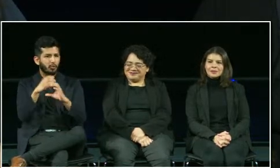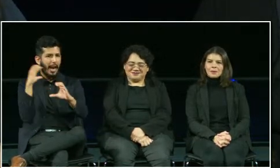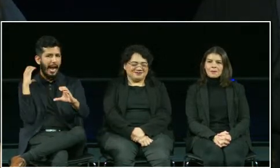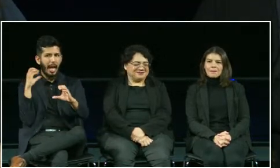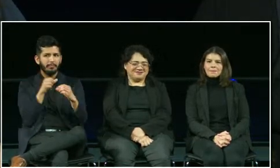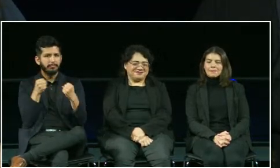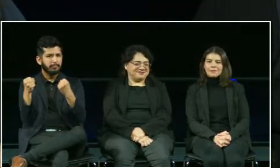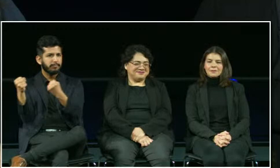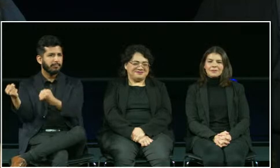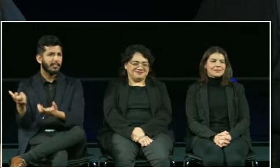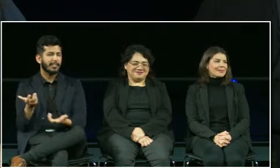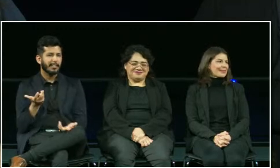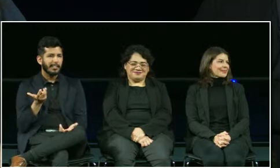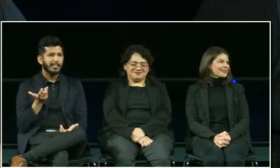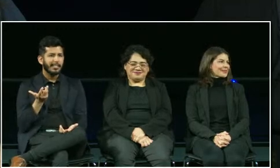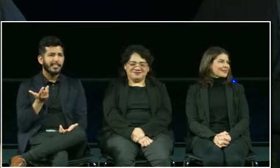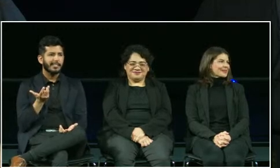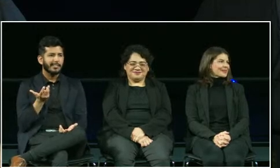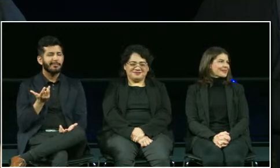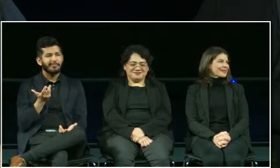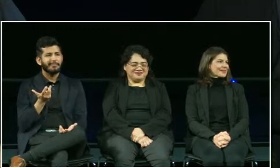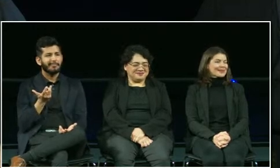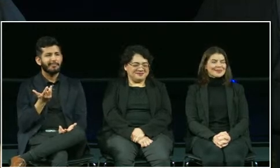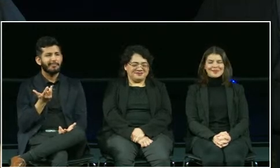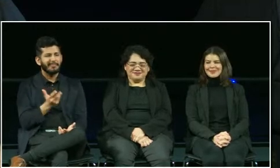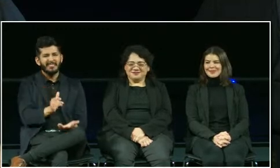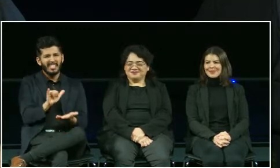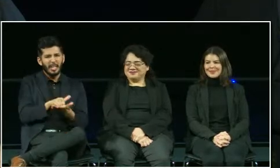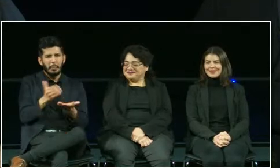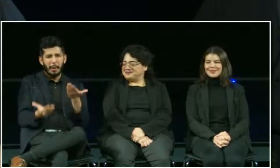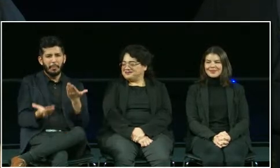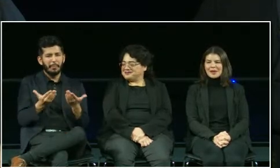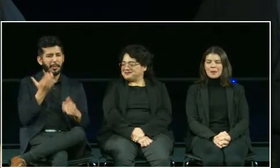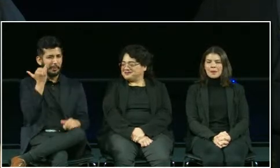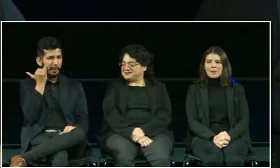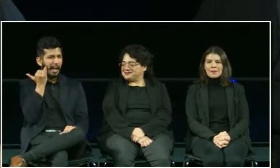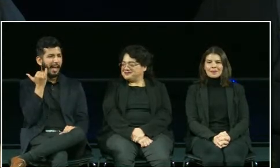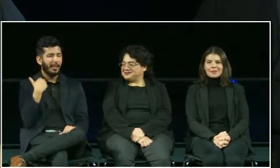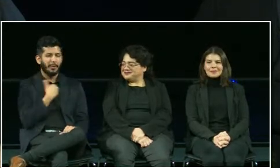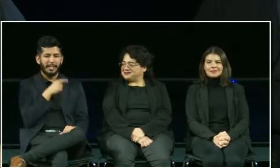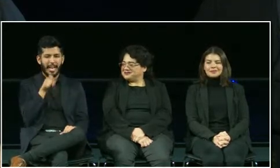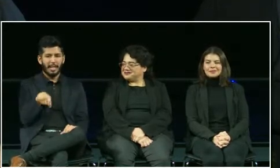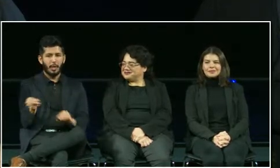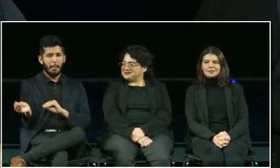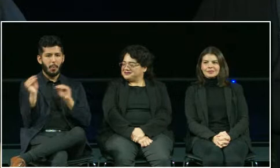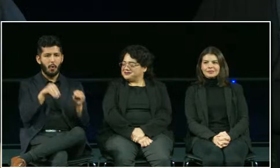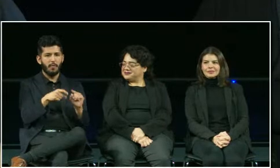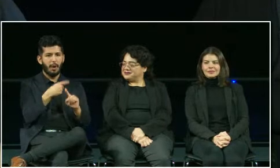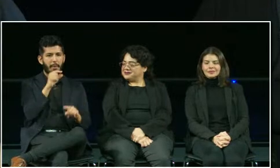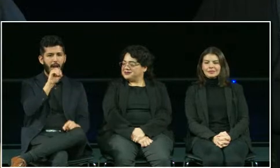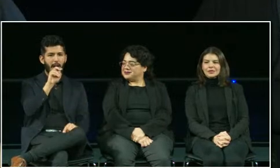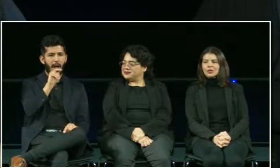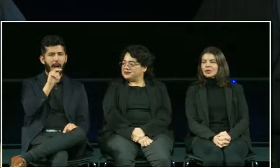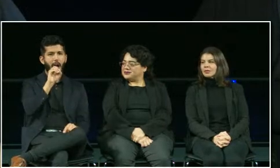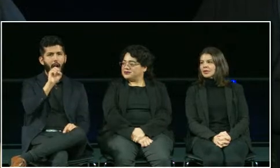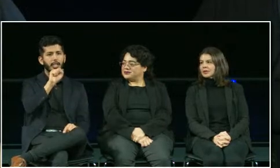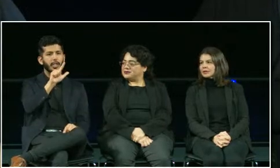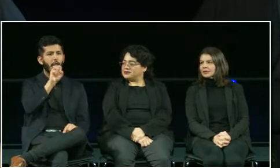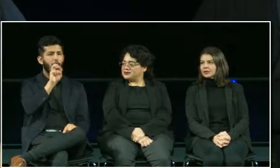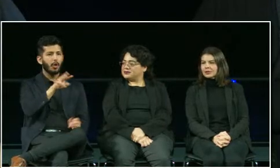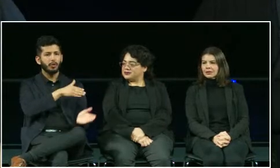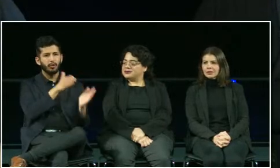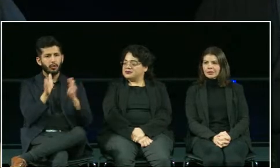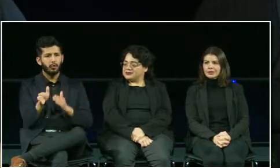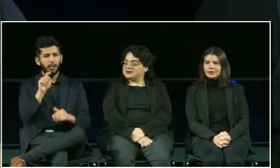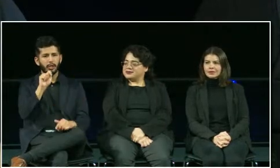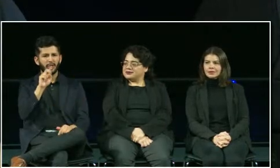So that was probably the reason why we had to move from Oslo to Trondheim, because